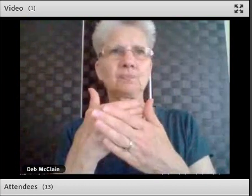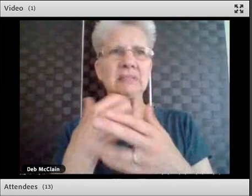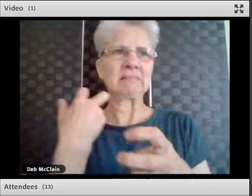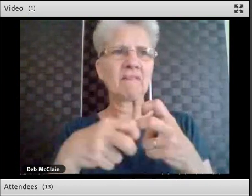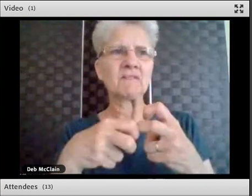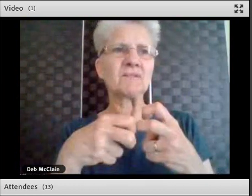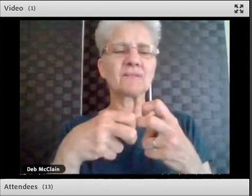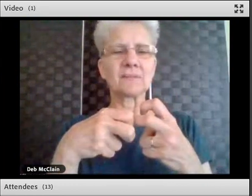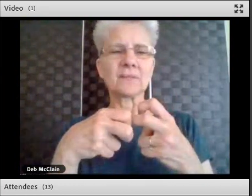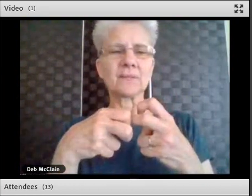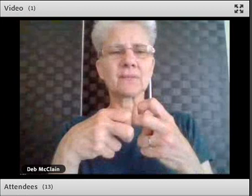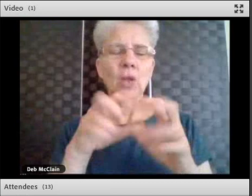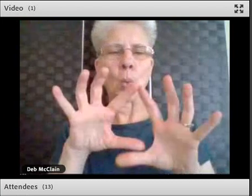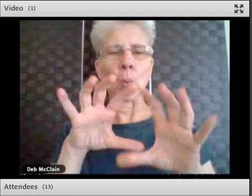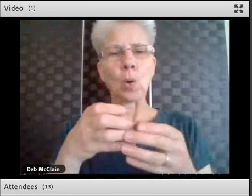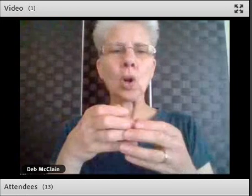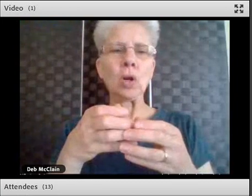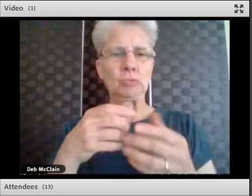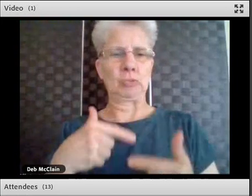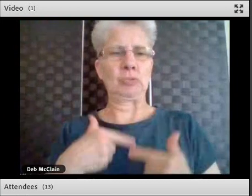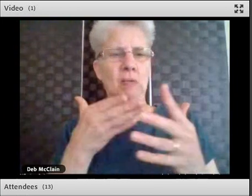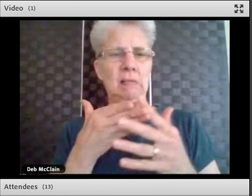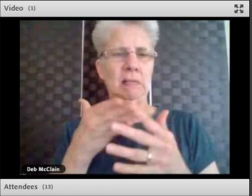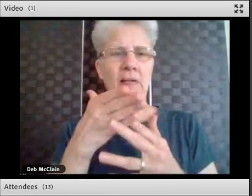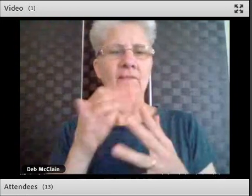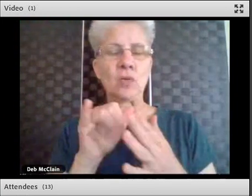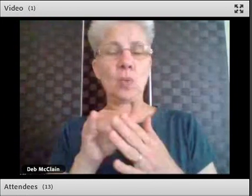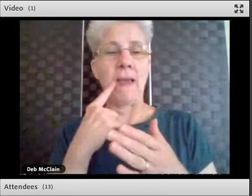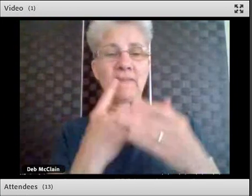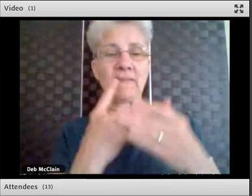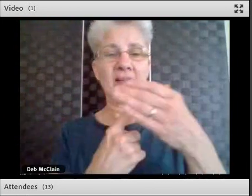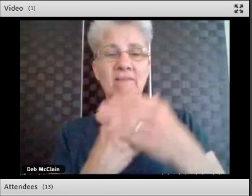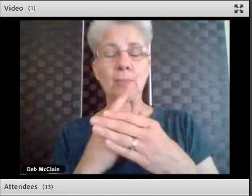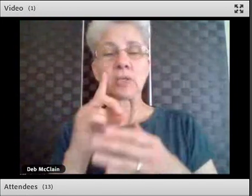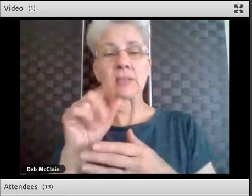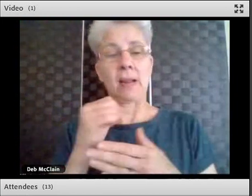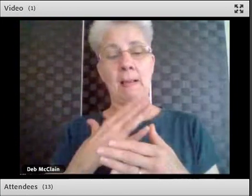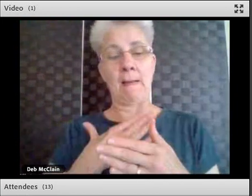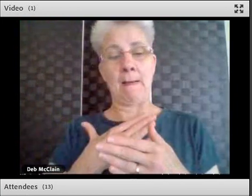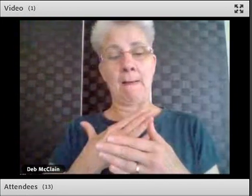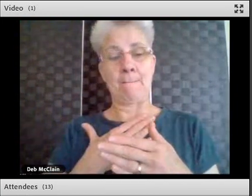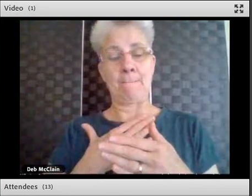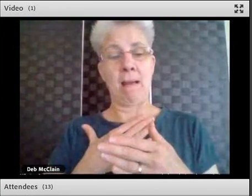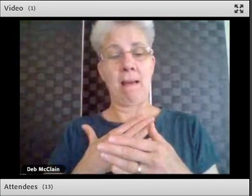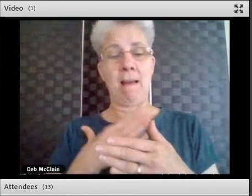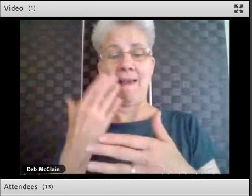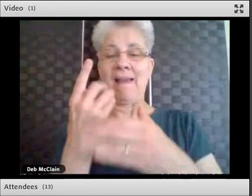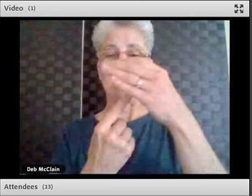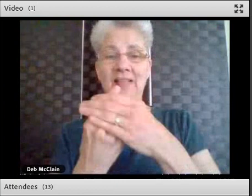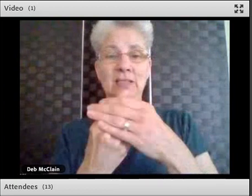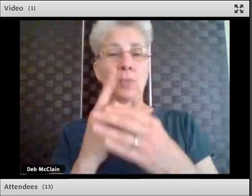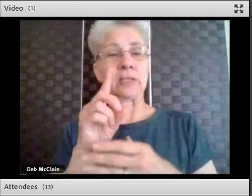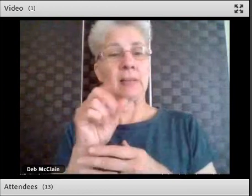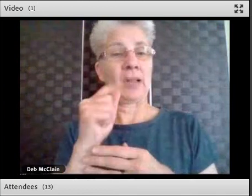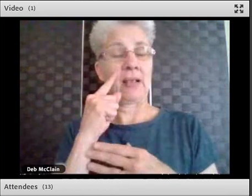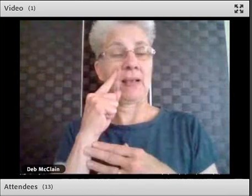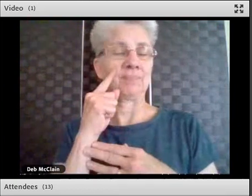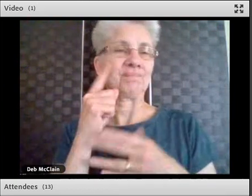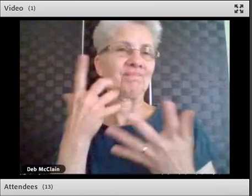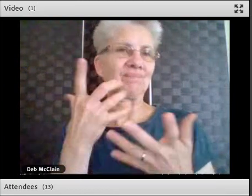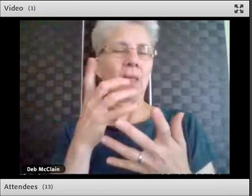tough world to navigate if you have an invisible disability. And my invisible disability, more or